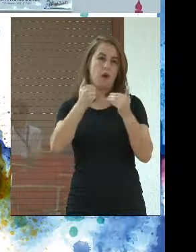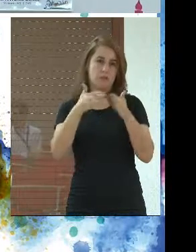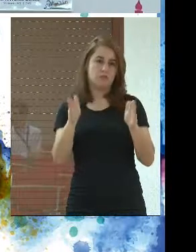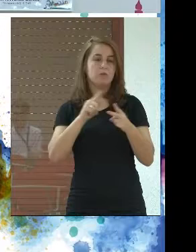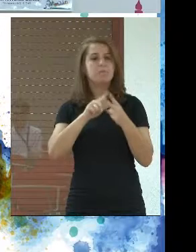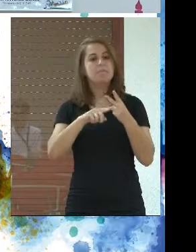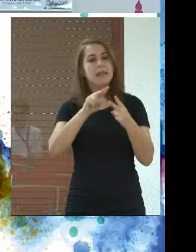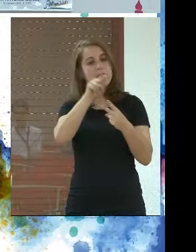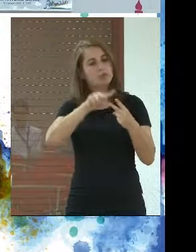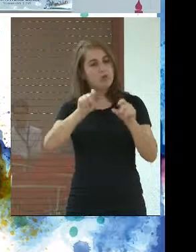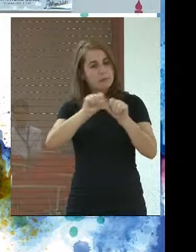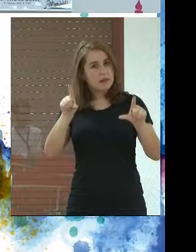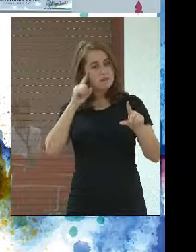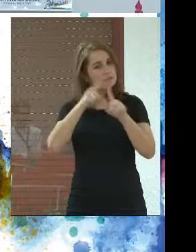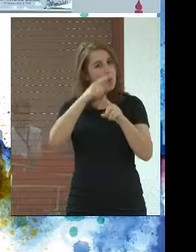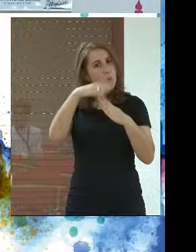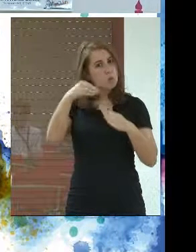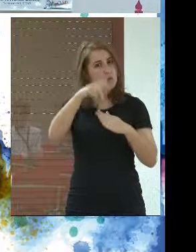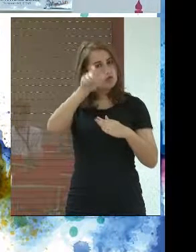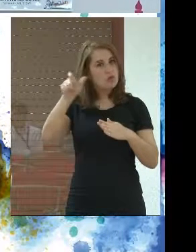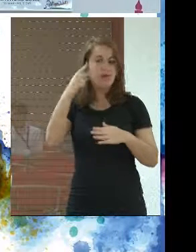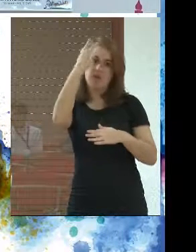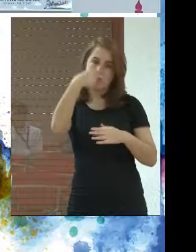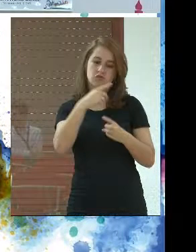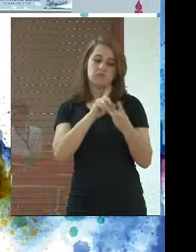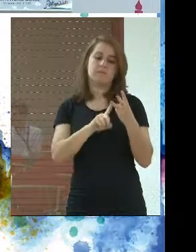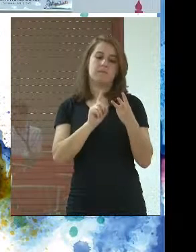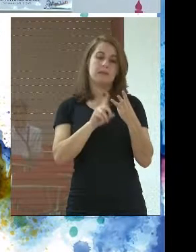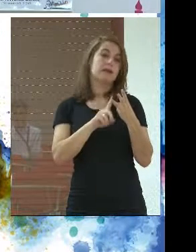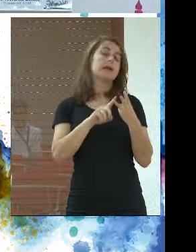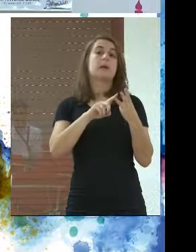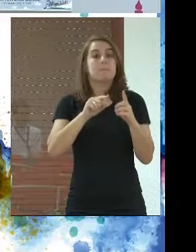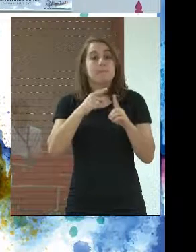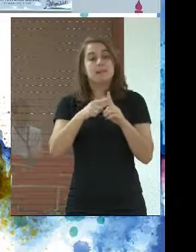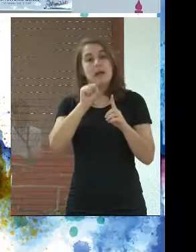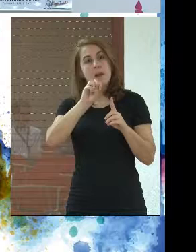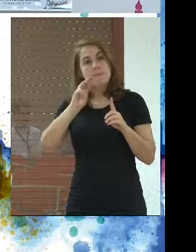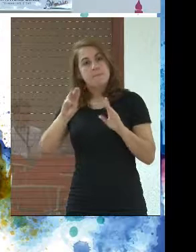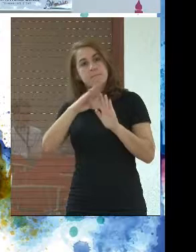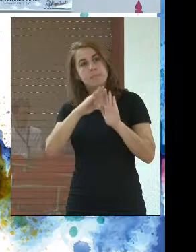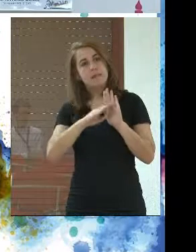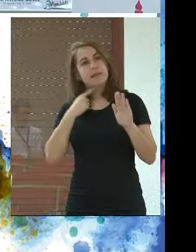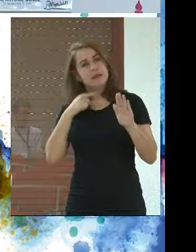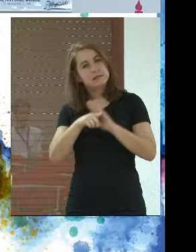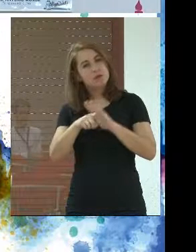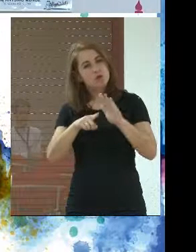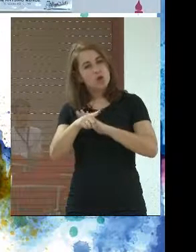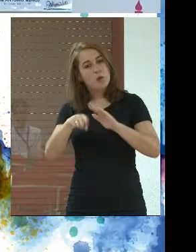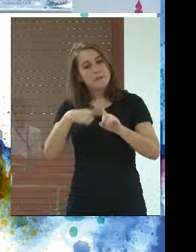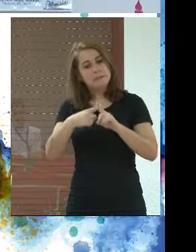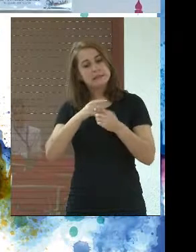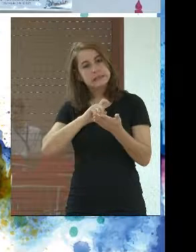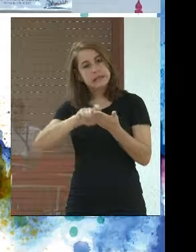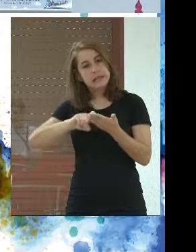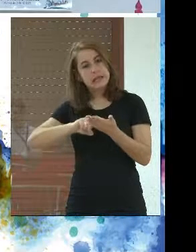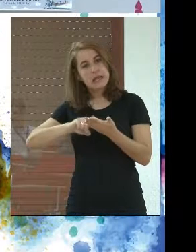these 3D printed maps. We started with this Quantum GIS, a program reader for blind